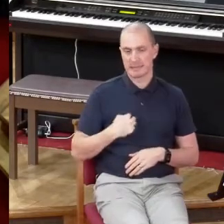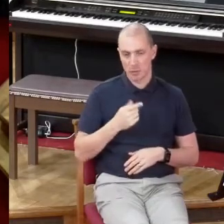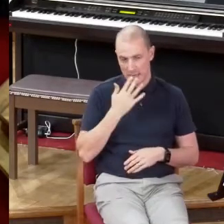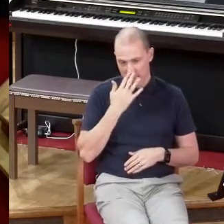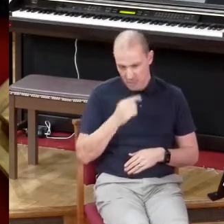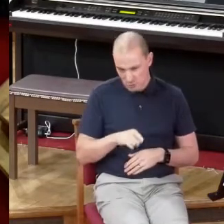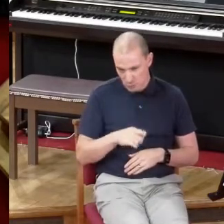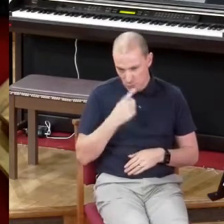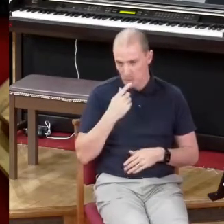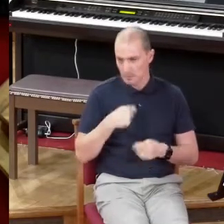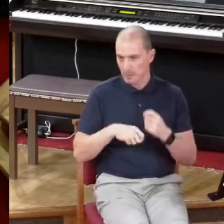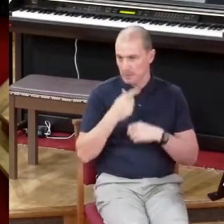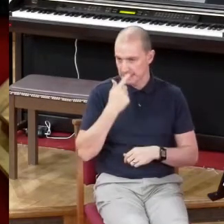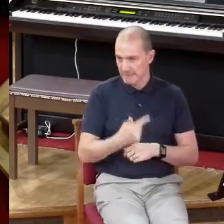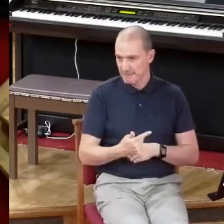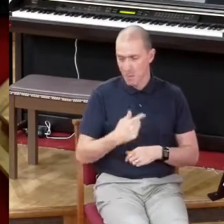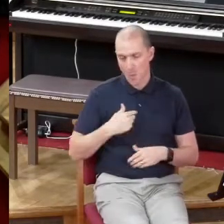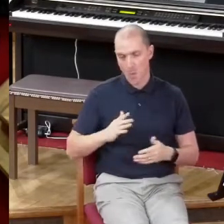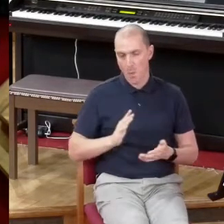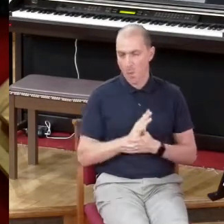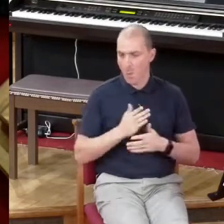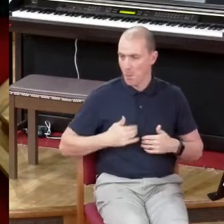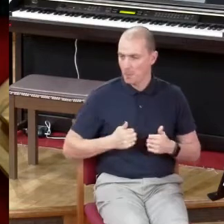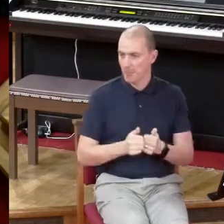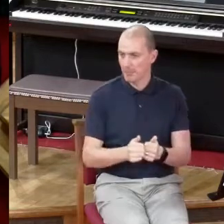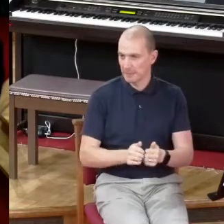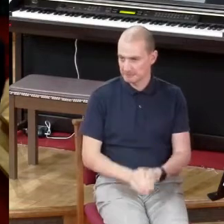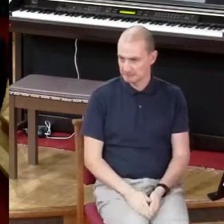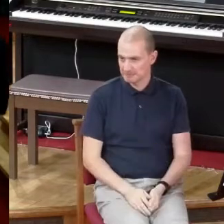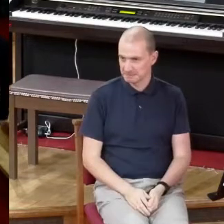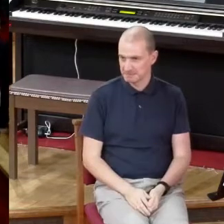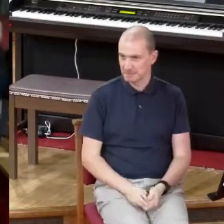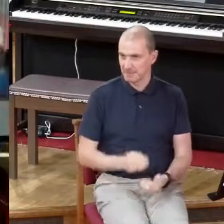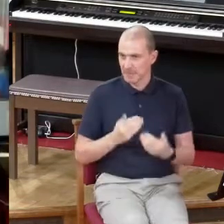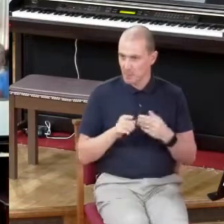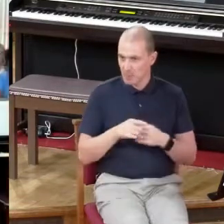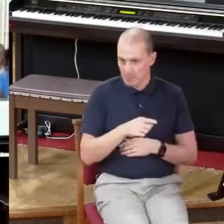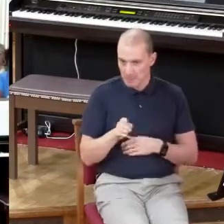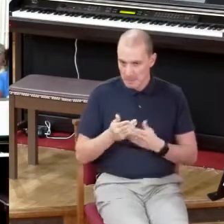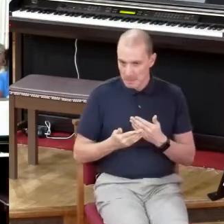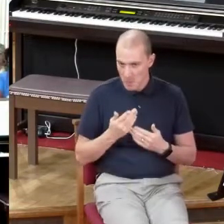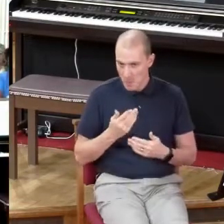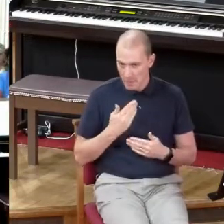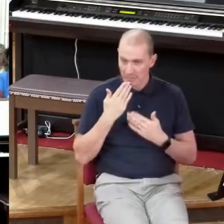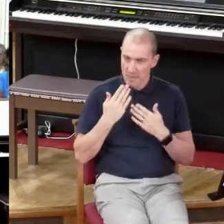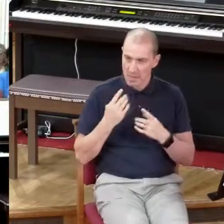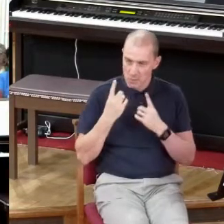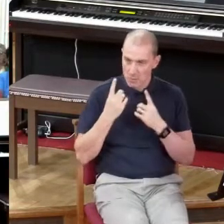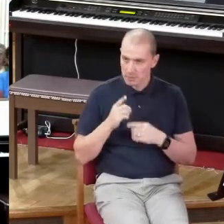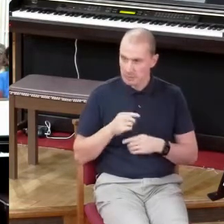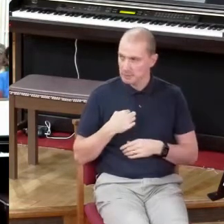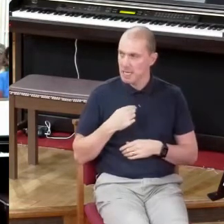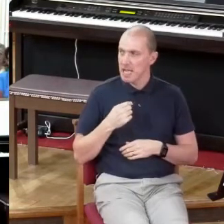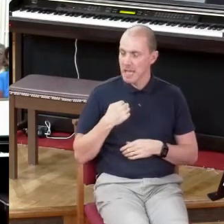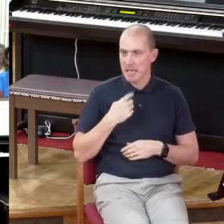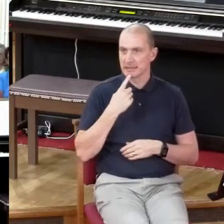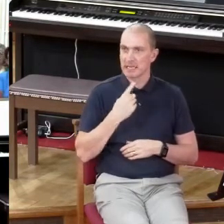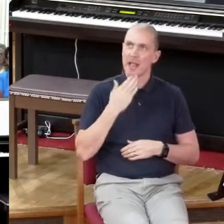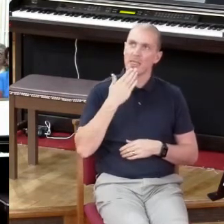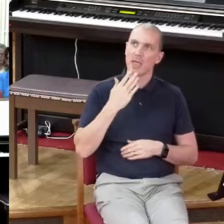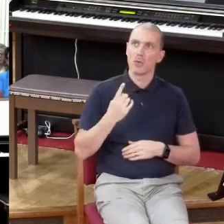you? Seven. Happy birthday. Well done. Anybody else thanking God for things? Yeah. Thank you,